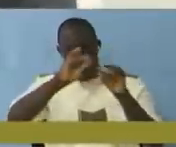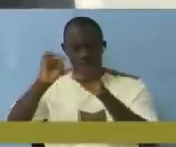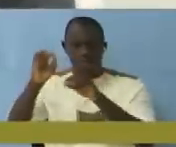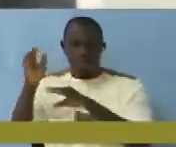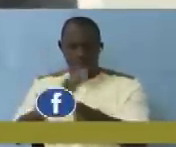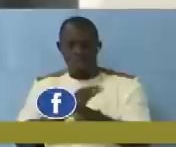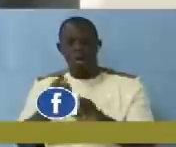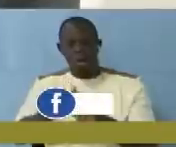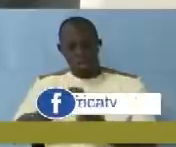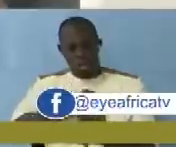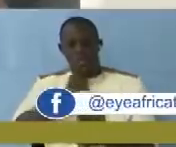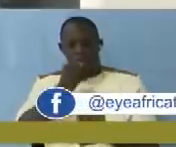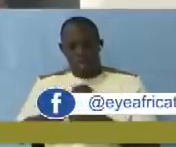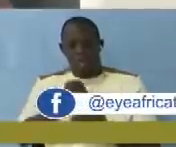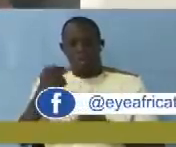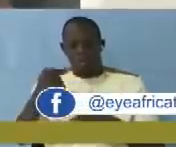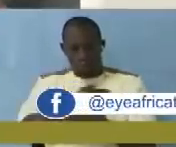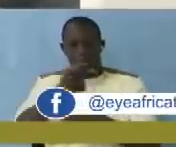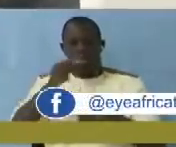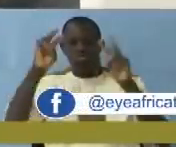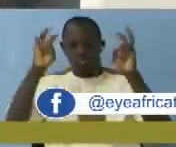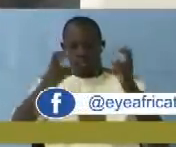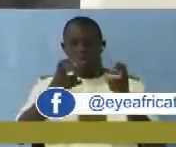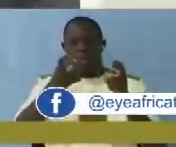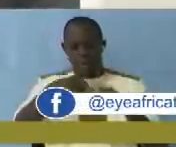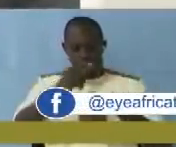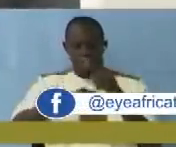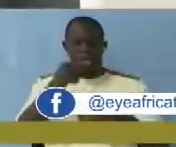He may be mistaken in the title. But